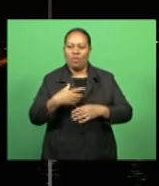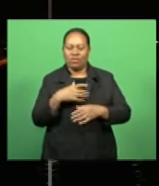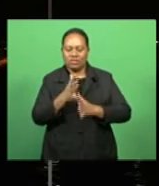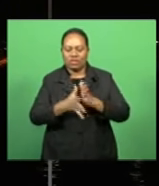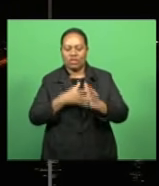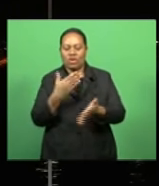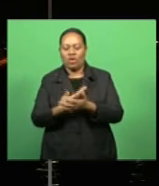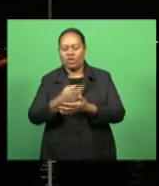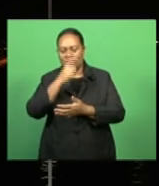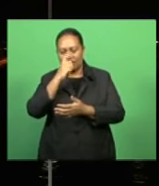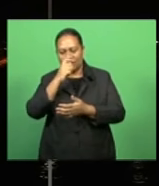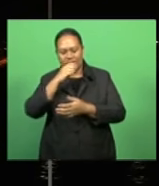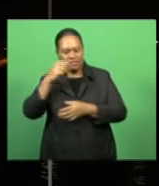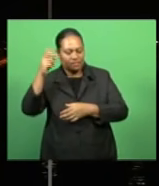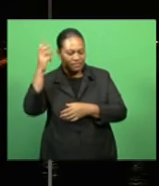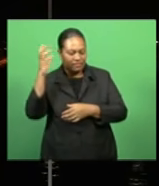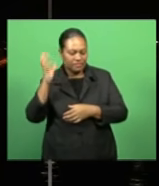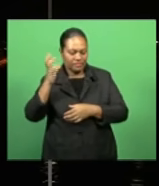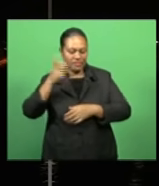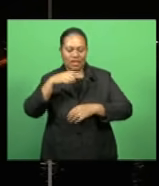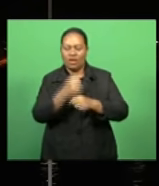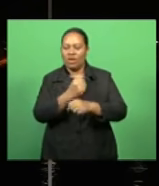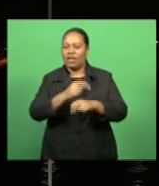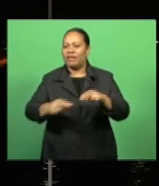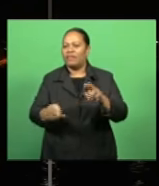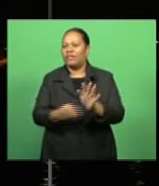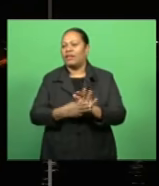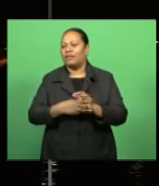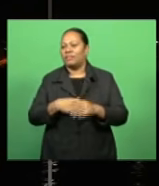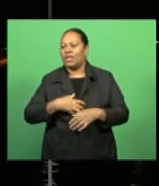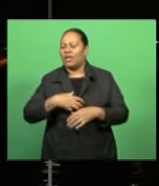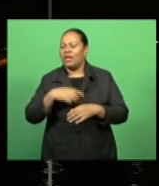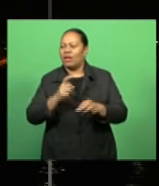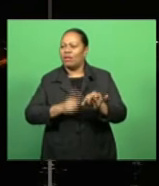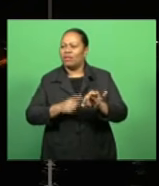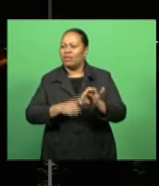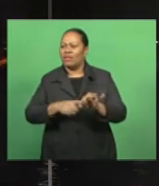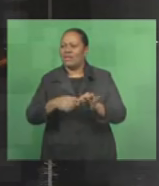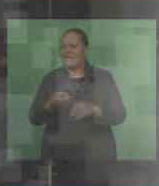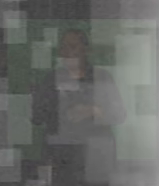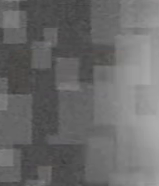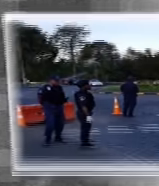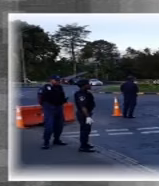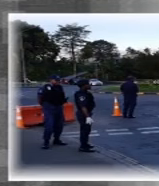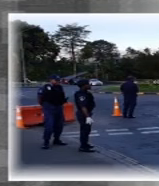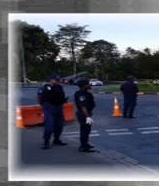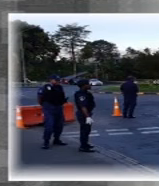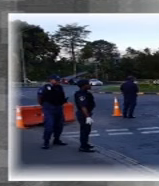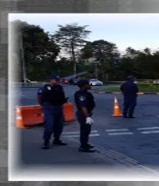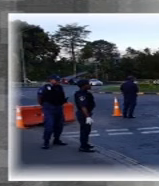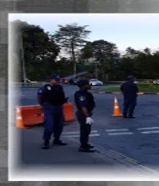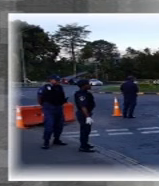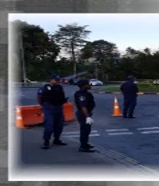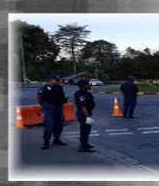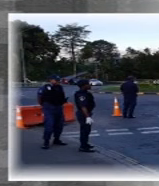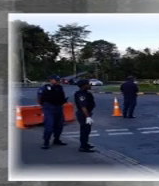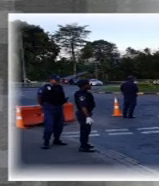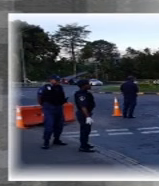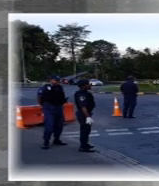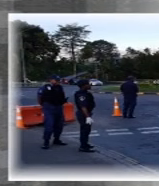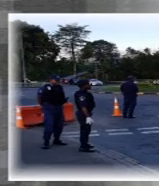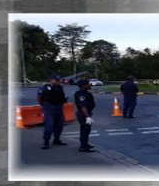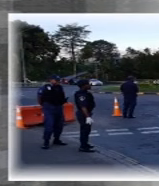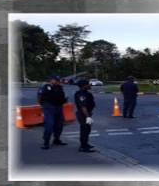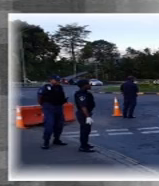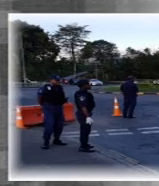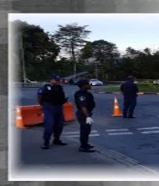tune in daily to our sister radio station Gold FM. Our poll question segment last week we had asked, is the timing right to relax